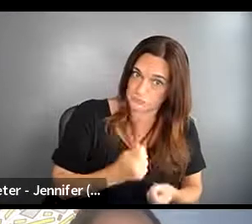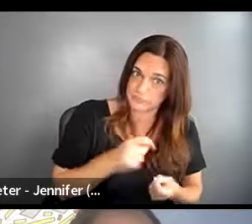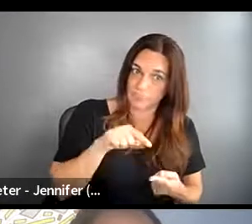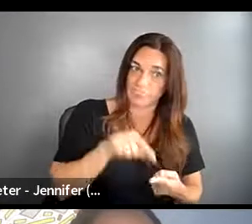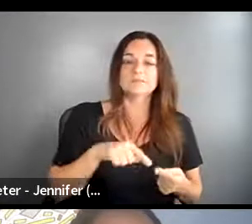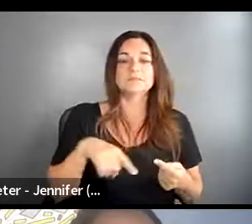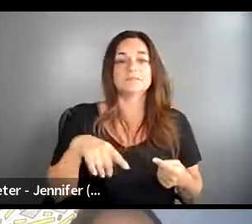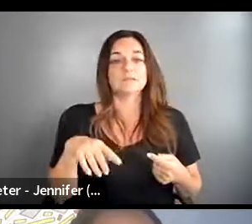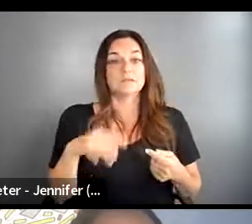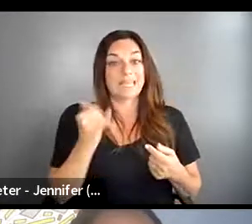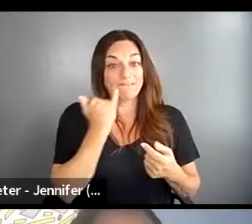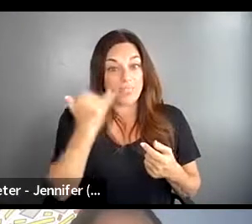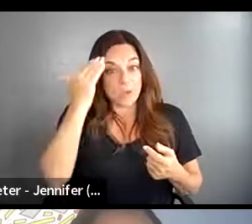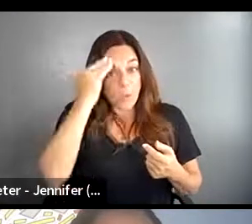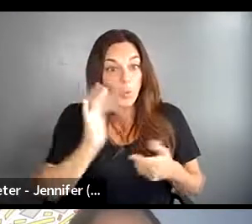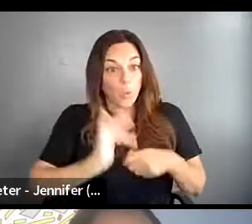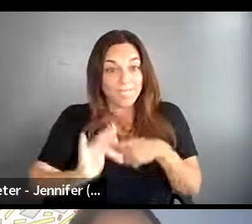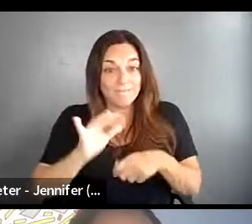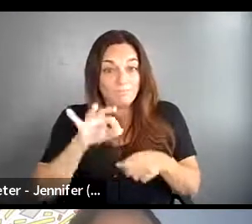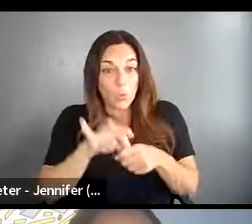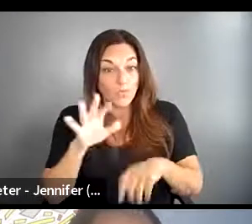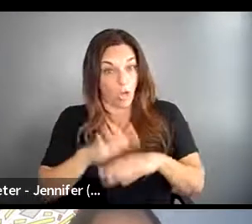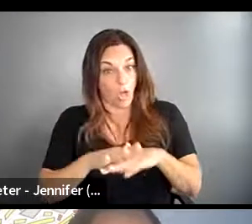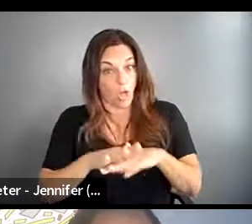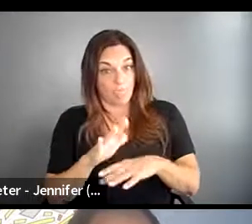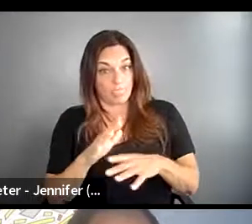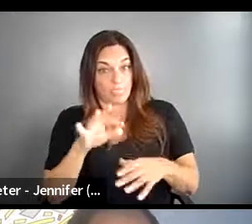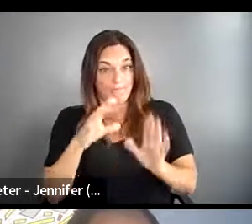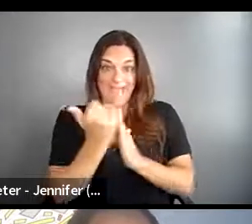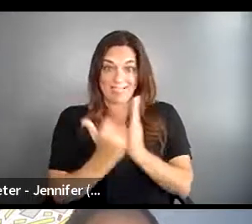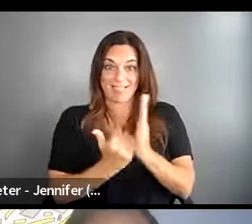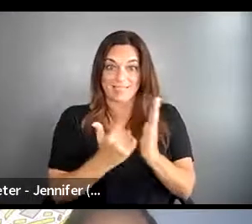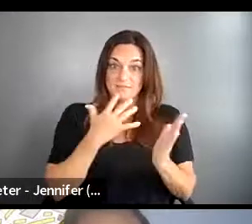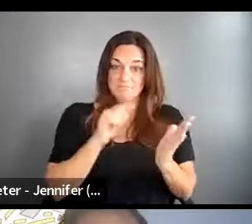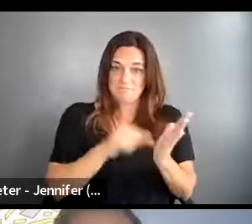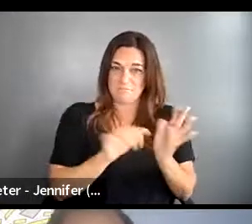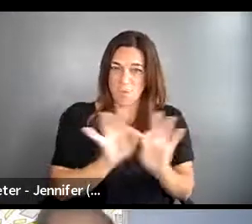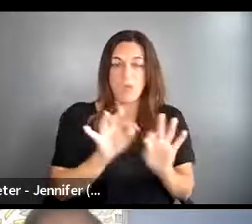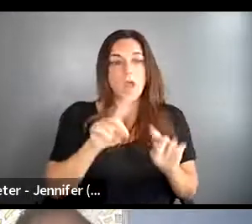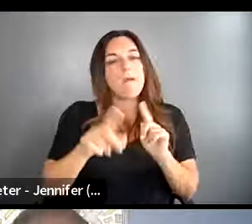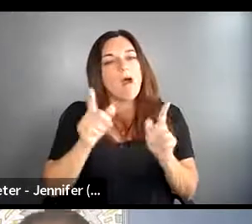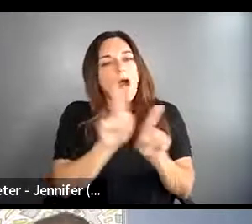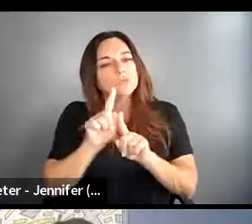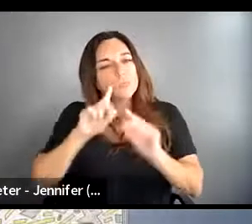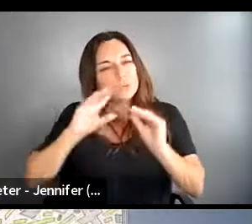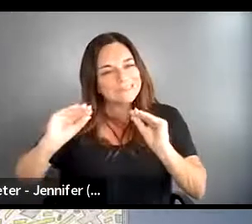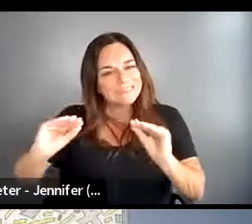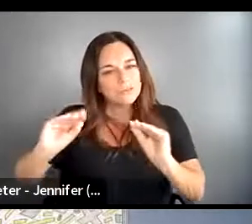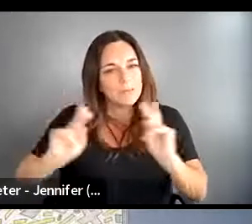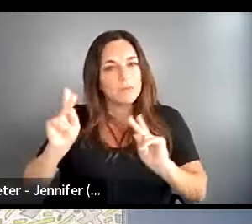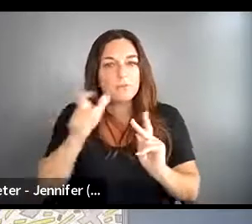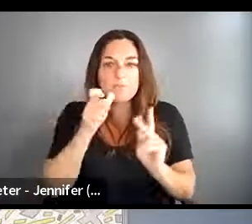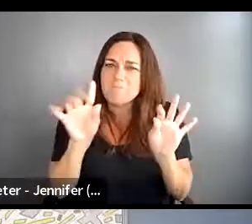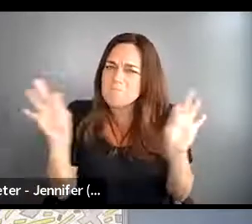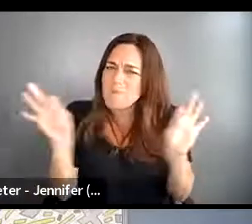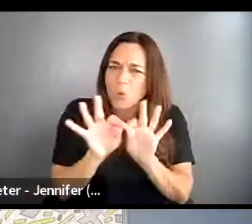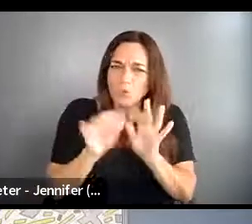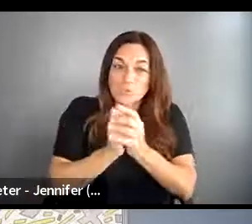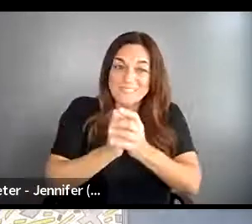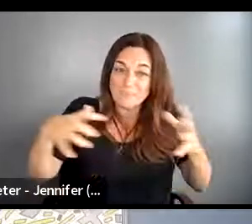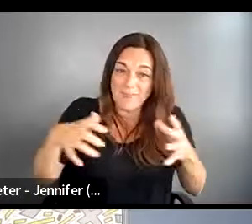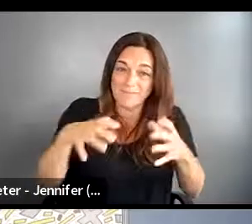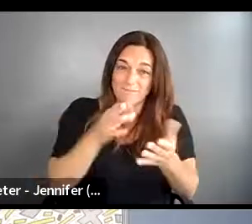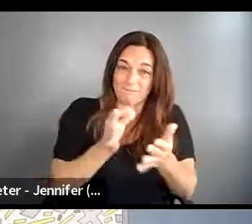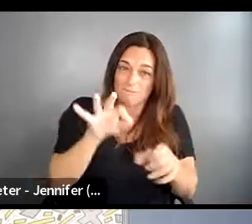in, if they know that early voting is on the ballot initiative, but also to educate folks on how critical it is to expand voting rights for everybody